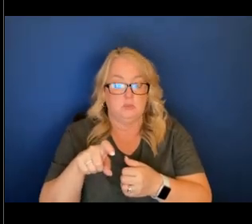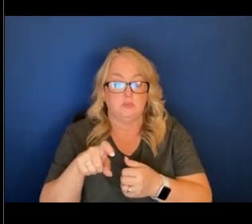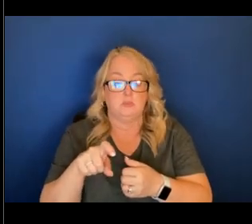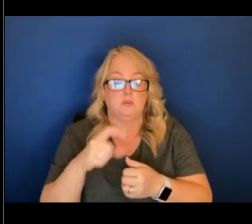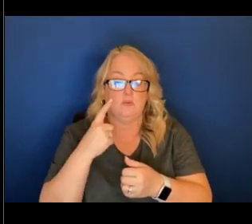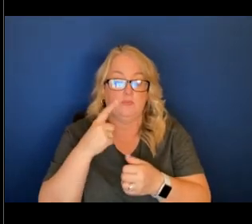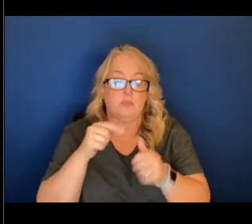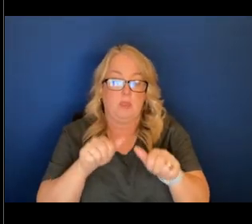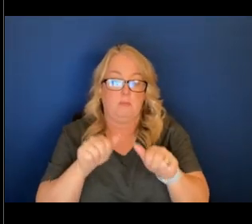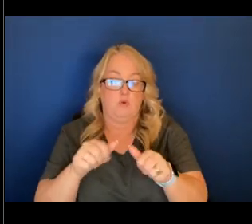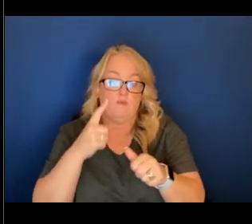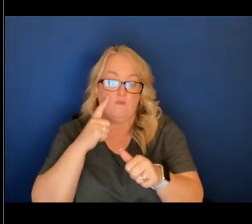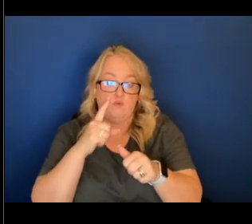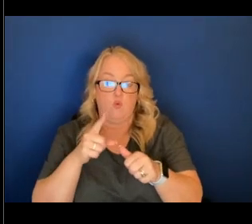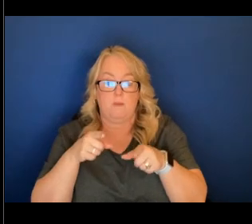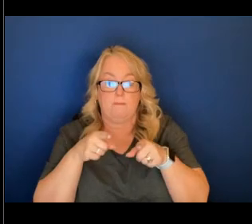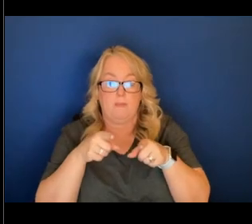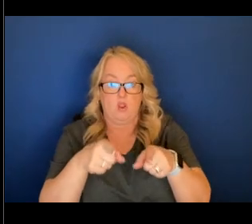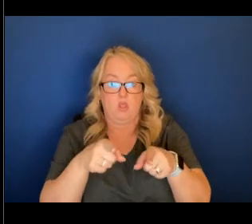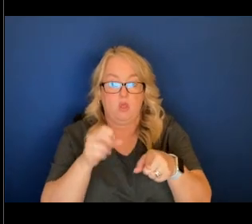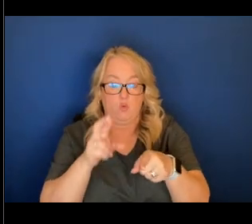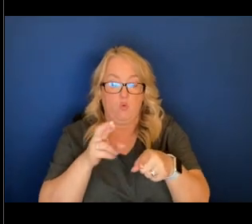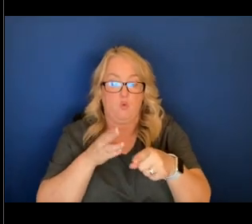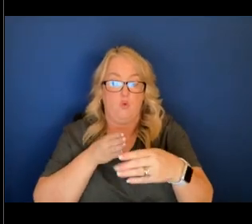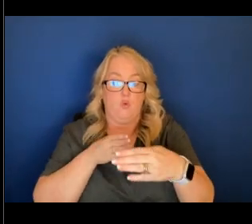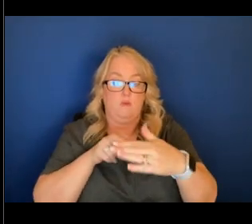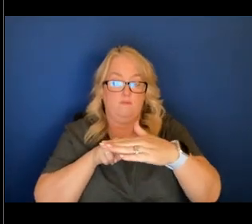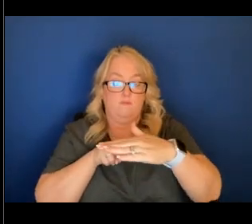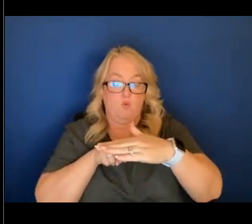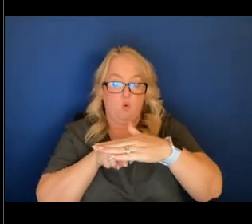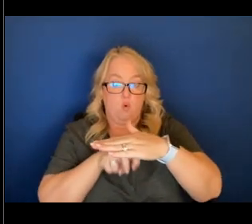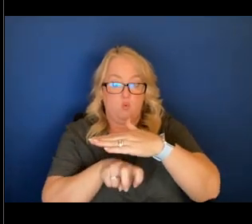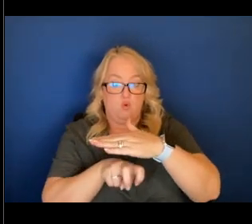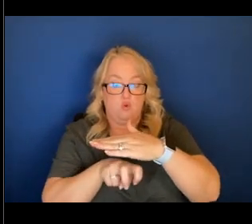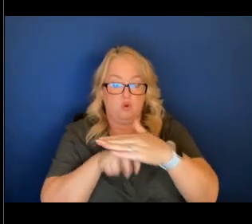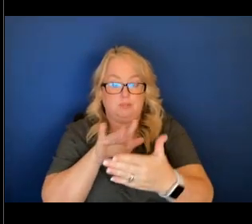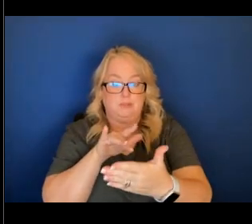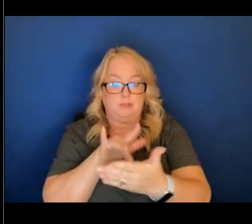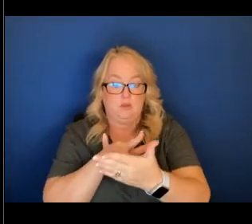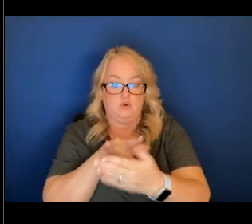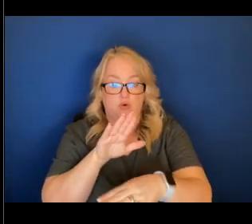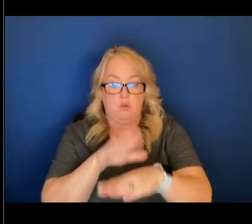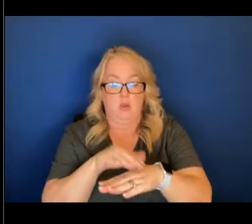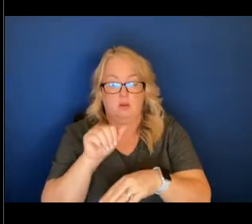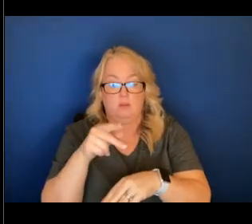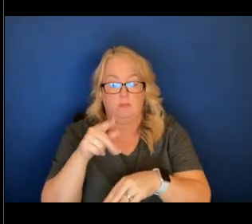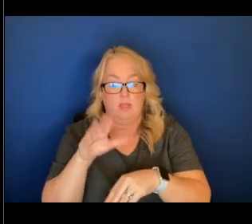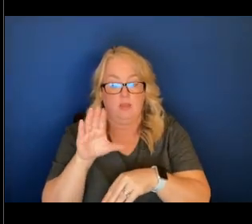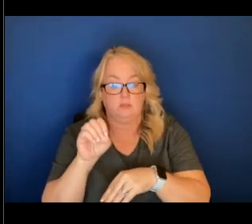a parallel or forward approach centered on the appliance.